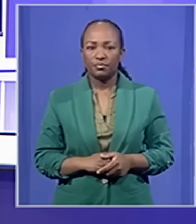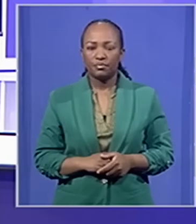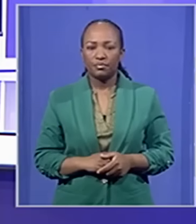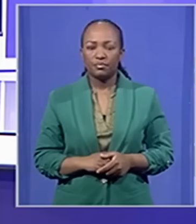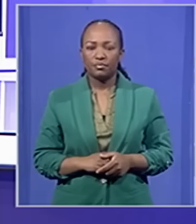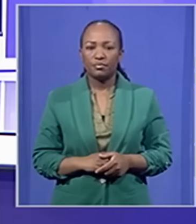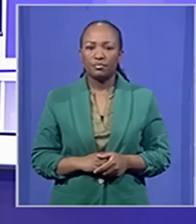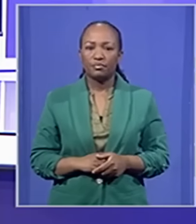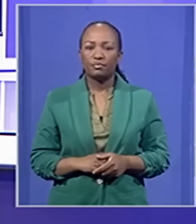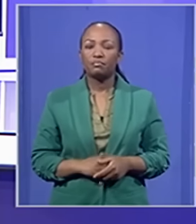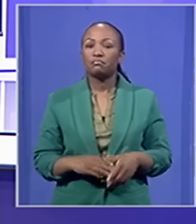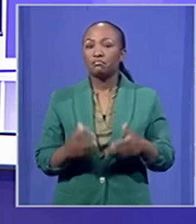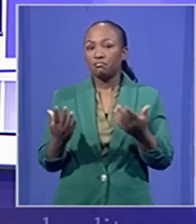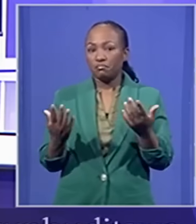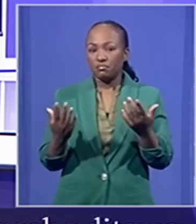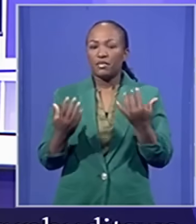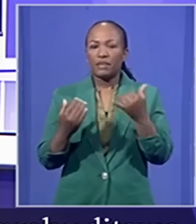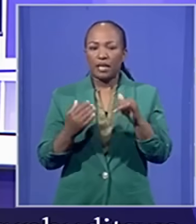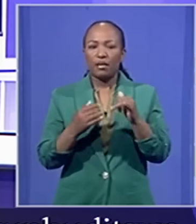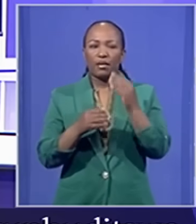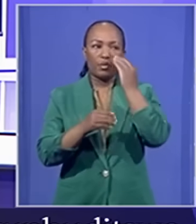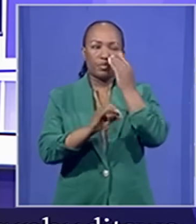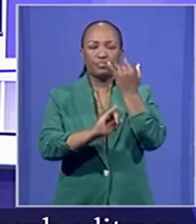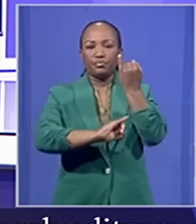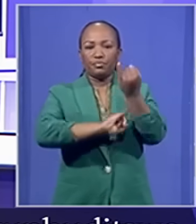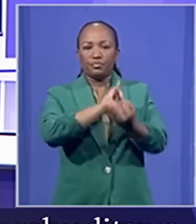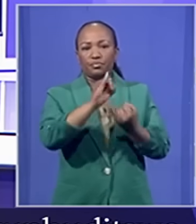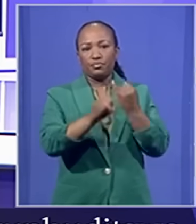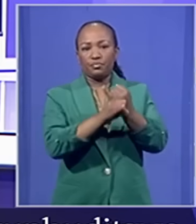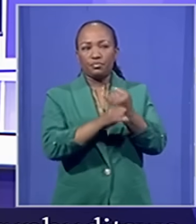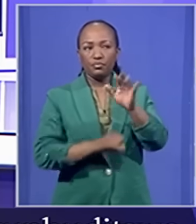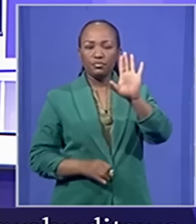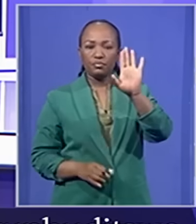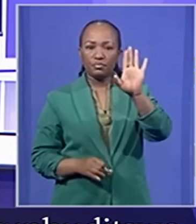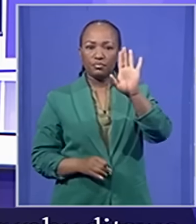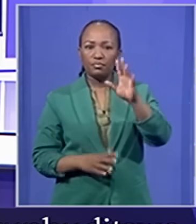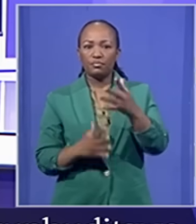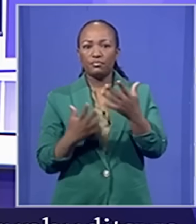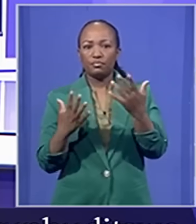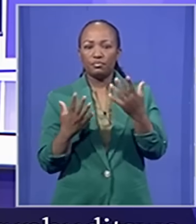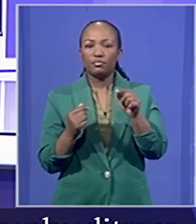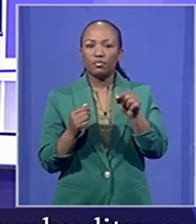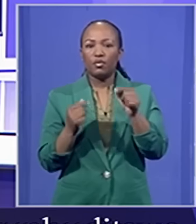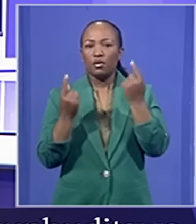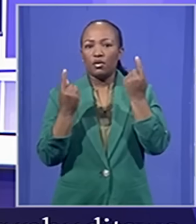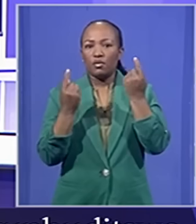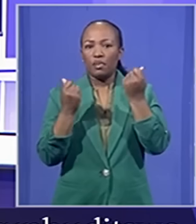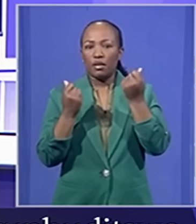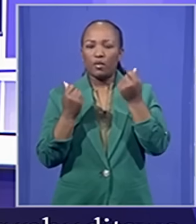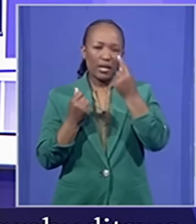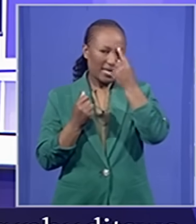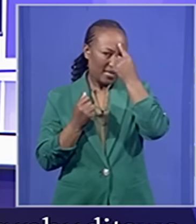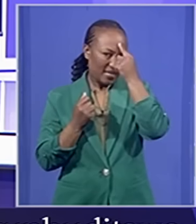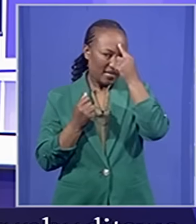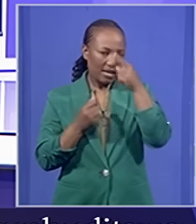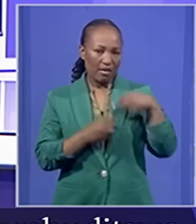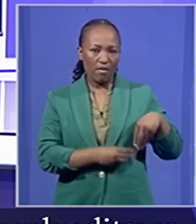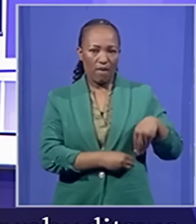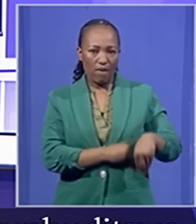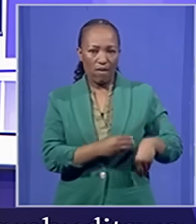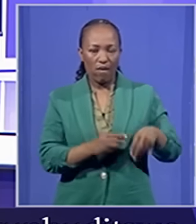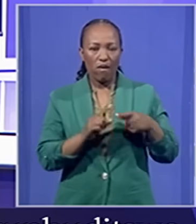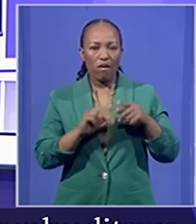Re santse re le mo go tsa boditšhabatšhaba setheo se se kgatlhanong le go refosana ka madi mo go se mo molaong ka kwa India se phuruphuritse